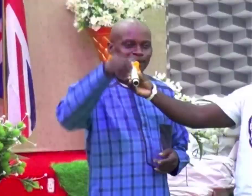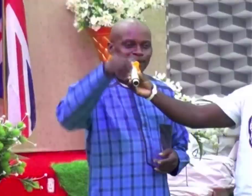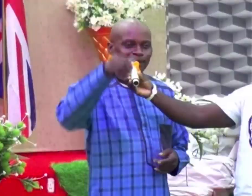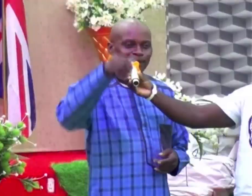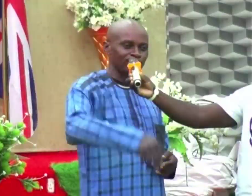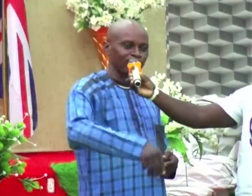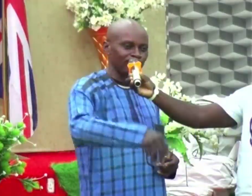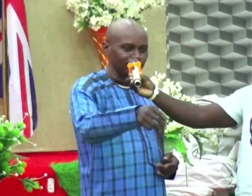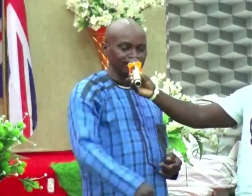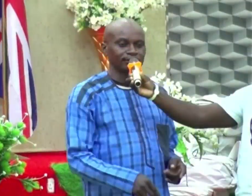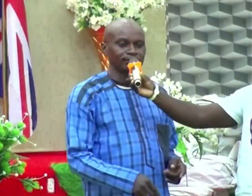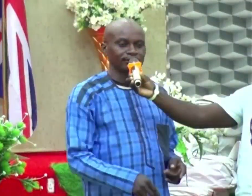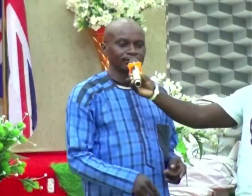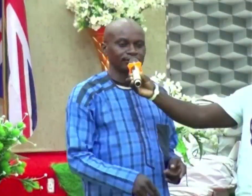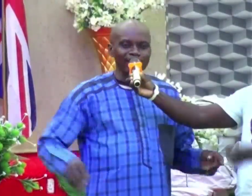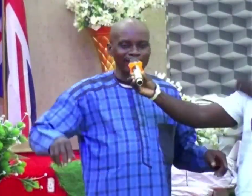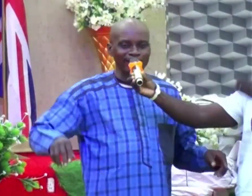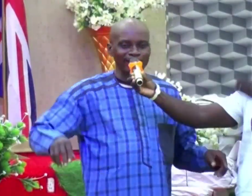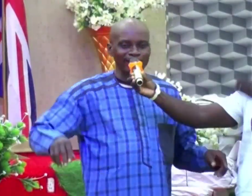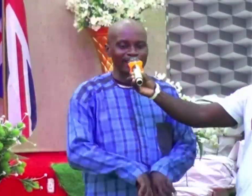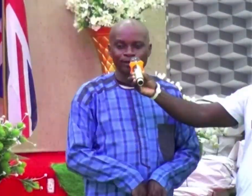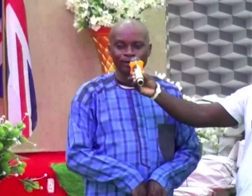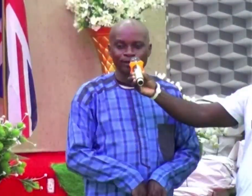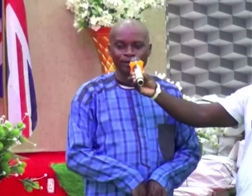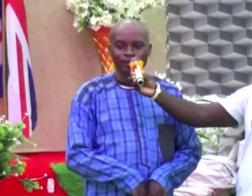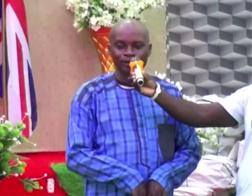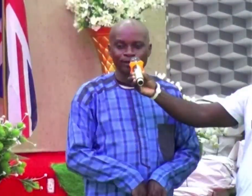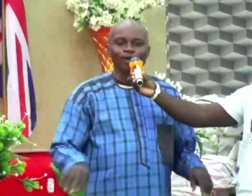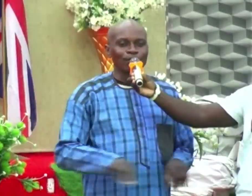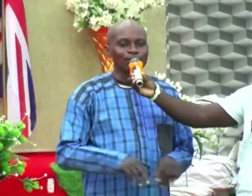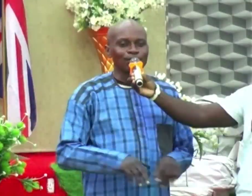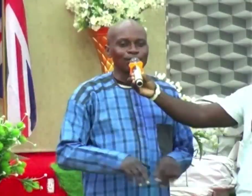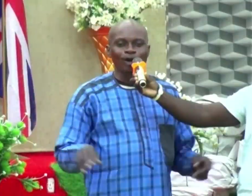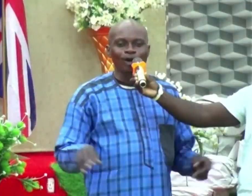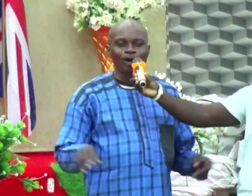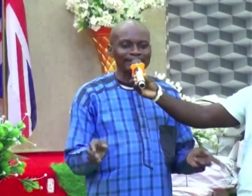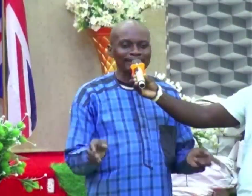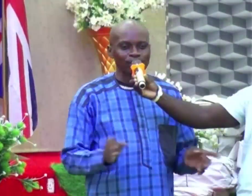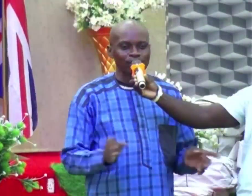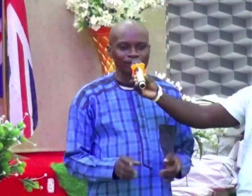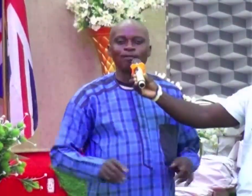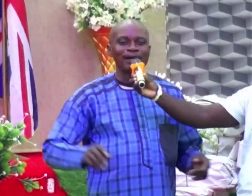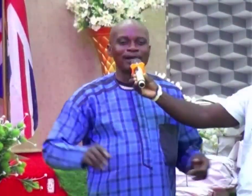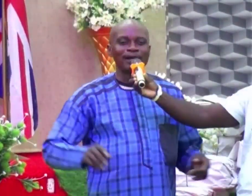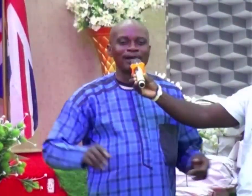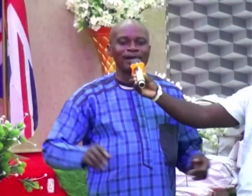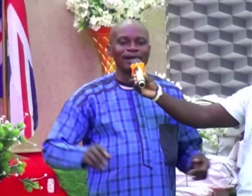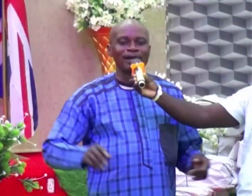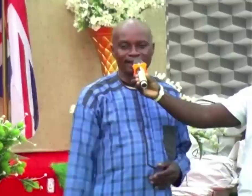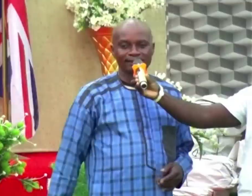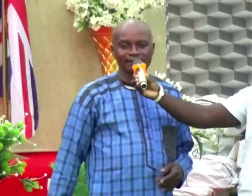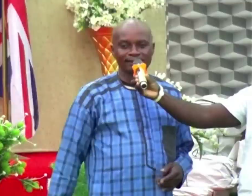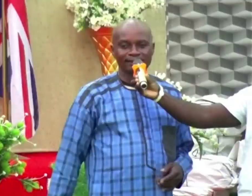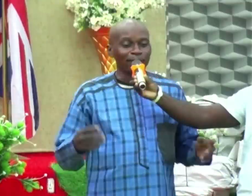shop si waju enu ona mi eko eyin won si la won ko ma ko lo won ma ye la won ko be si n ba la won